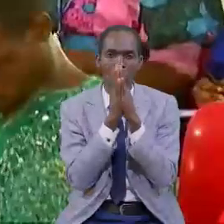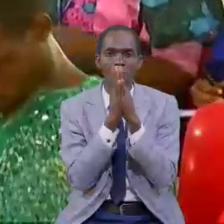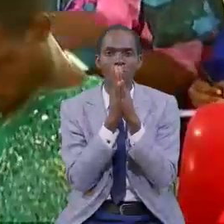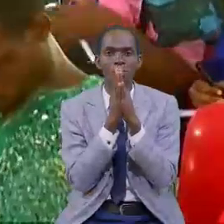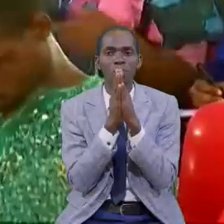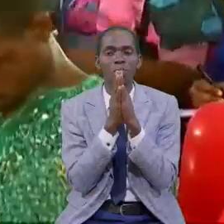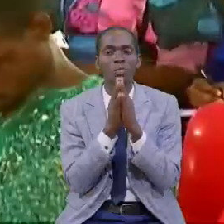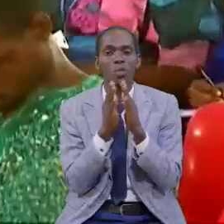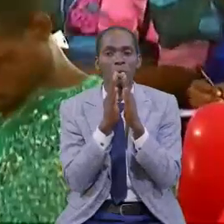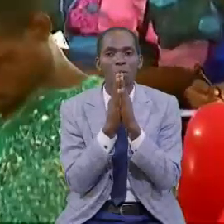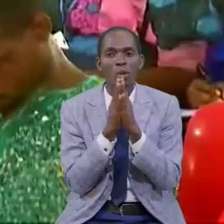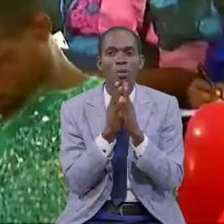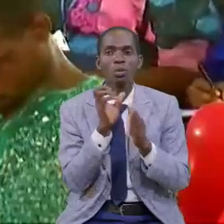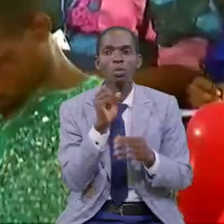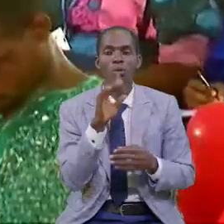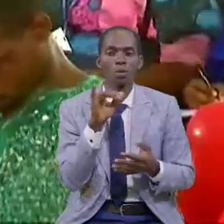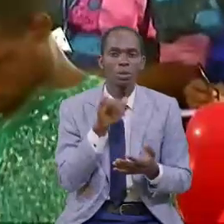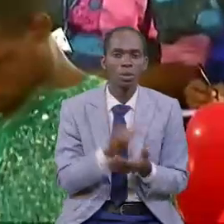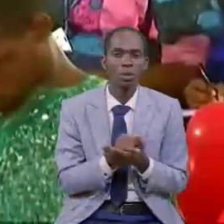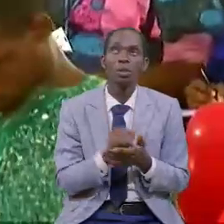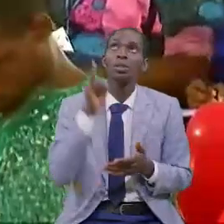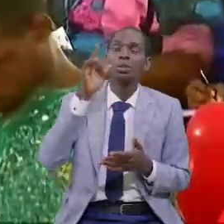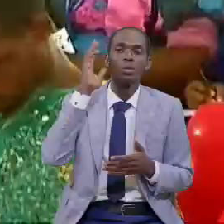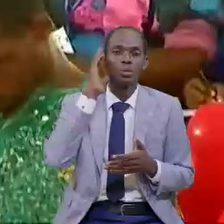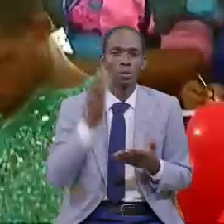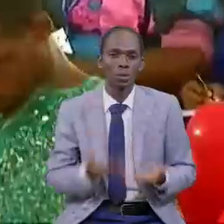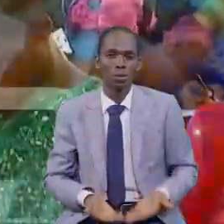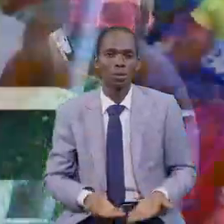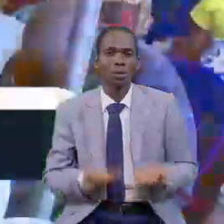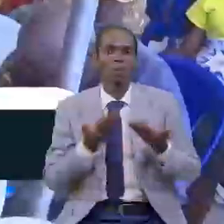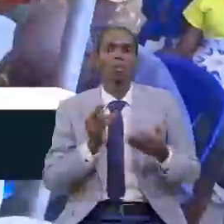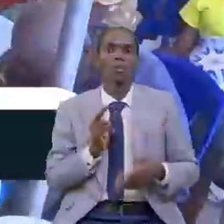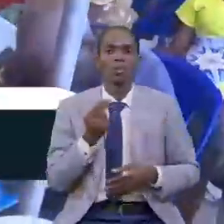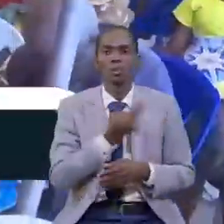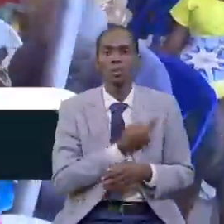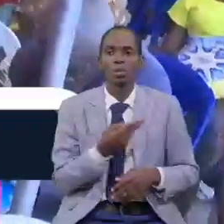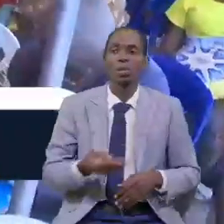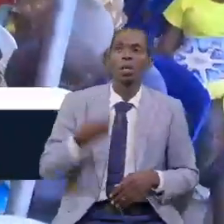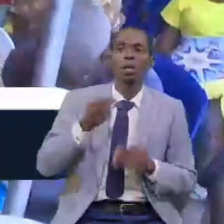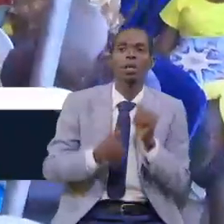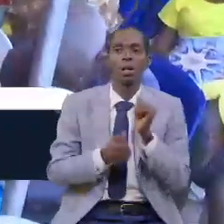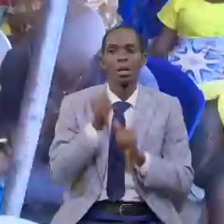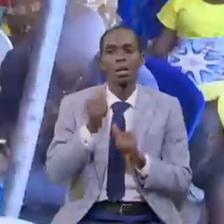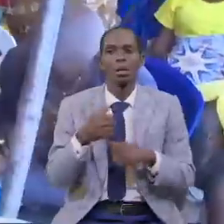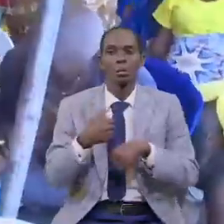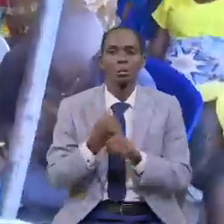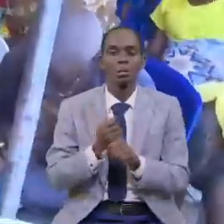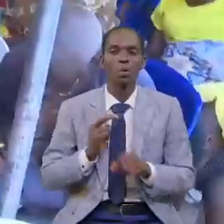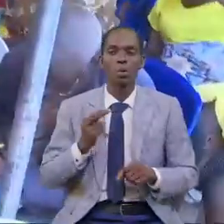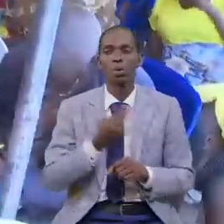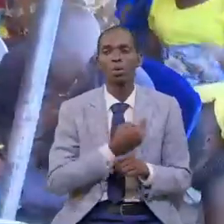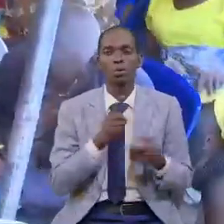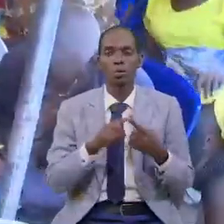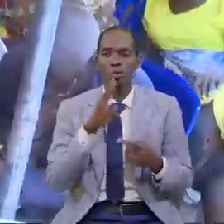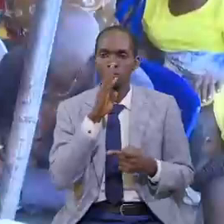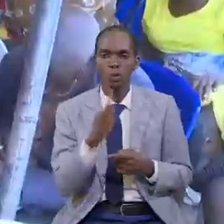that he raises us higher, make us what we ought to be, which